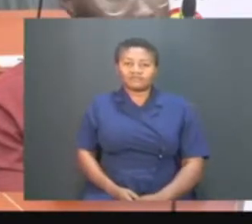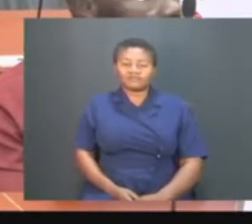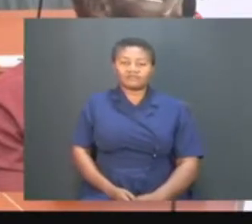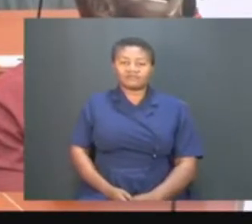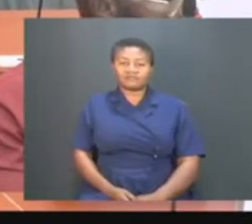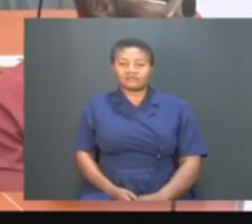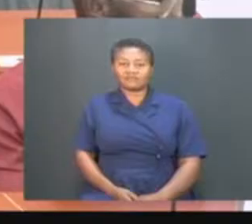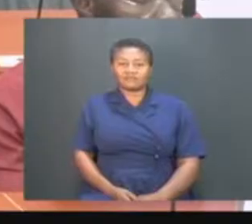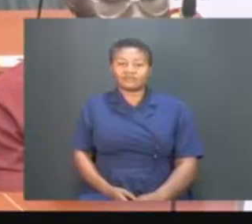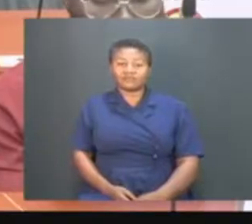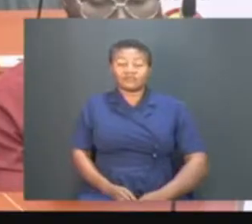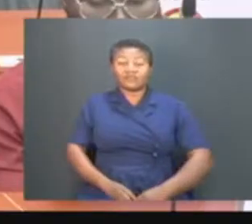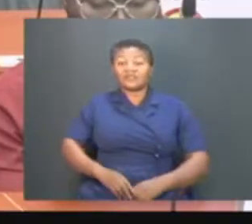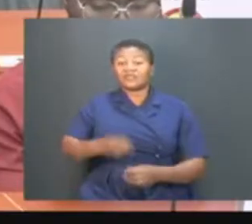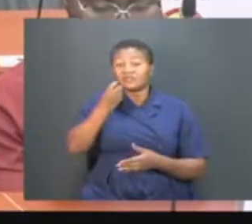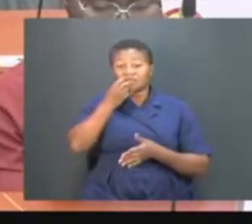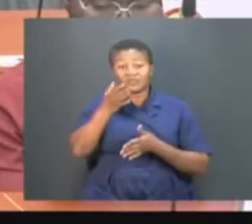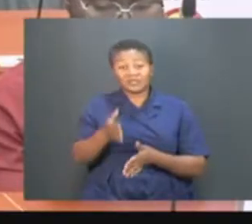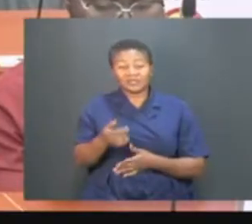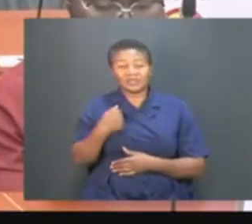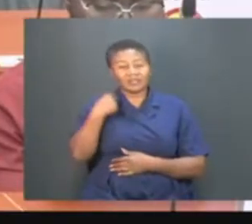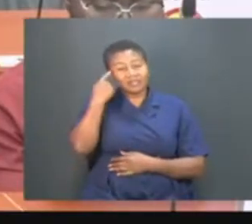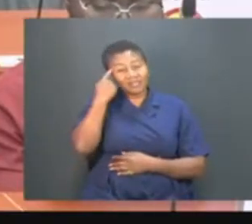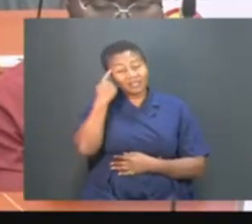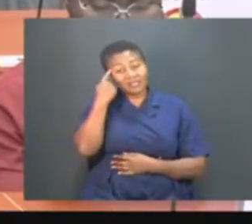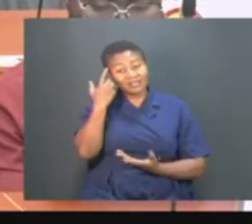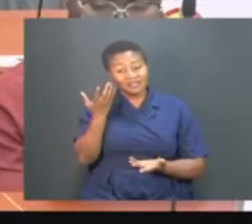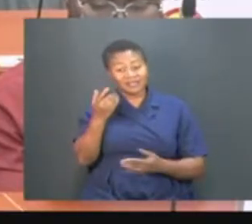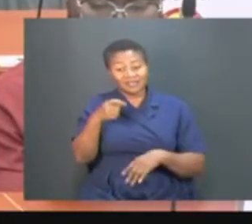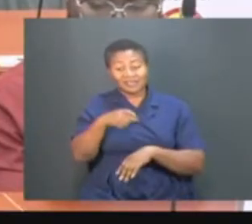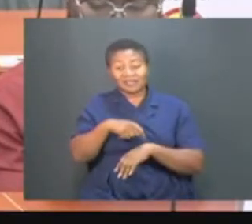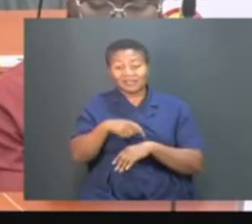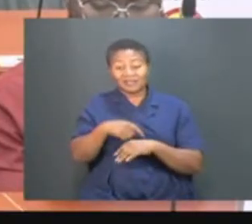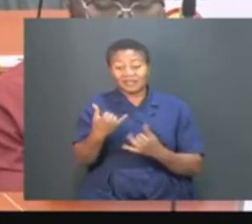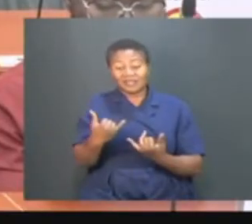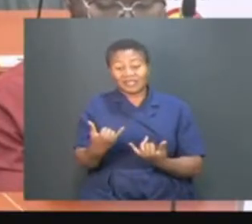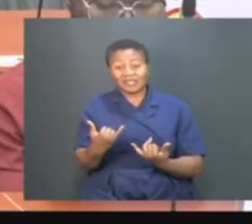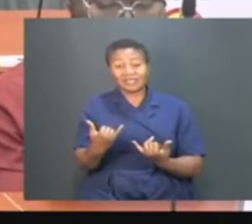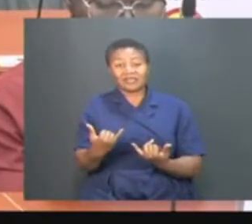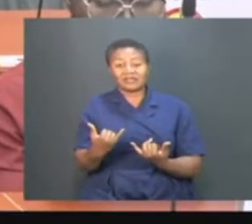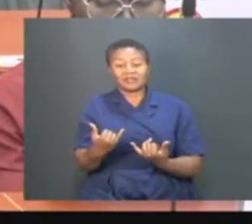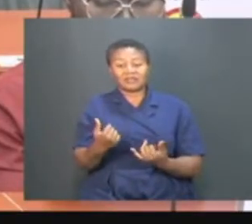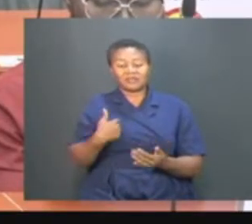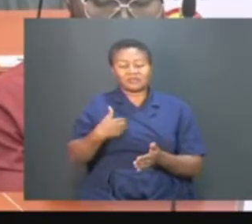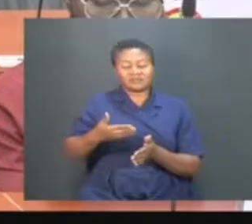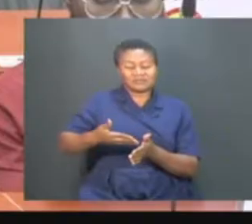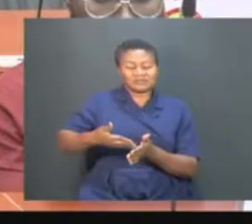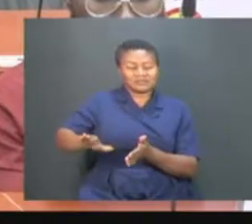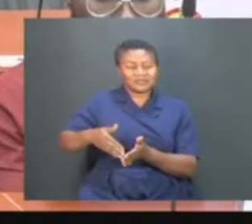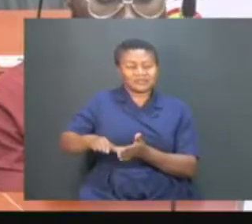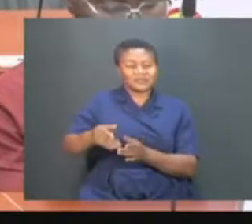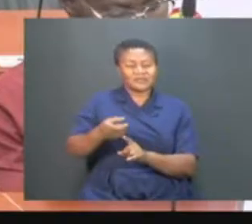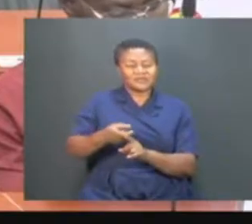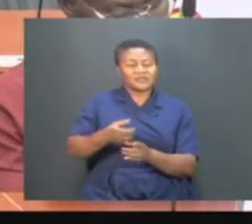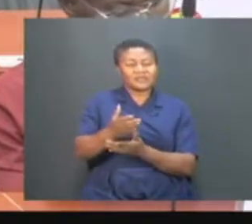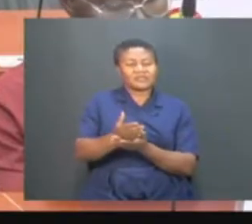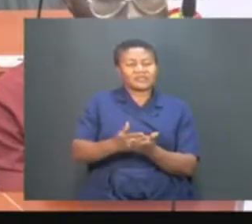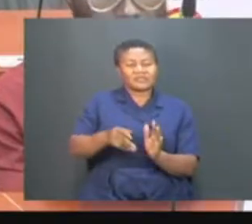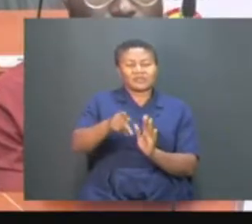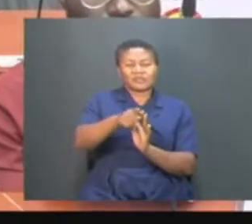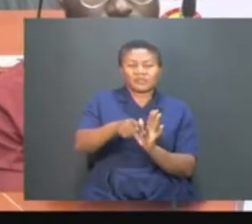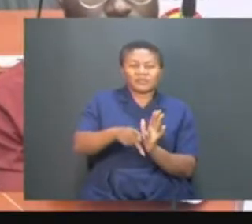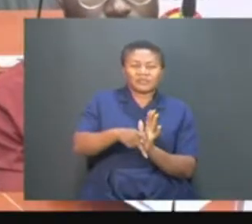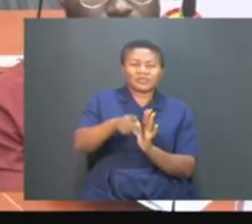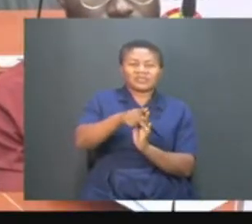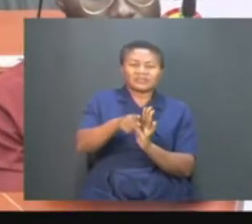Mr. Speaker, I was thinking it is time we dealt away with some of these policy